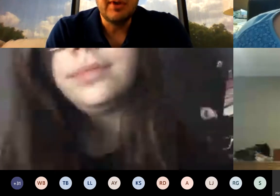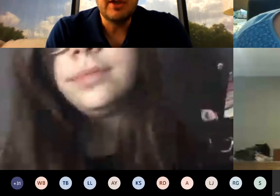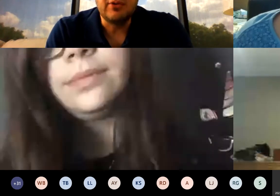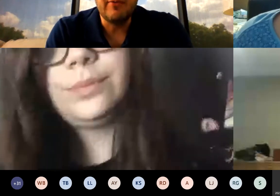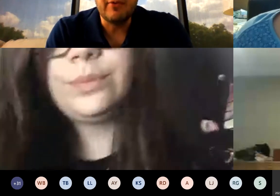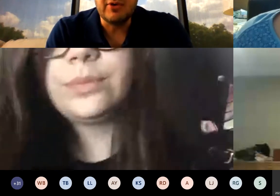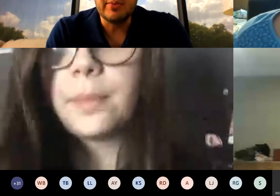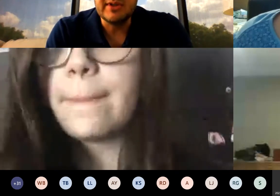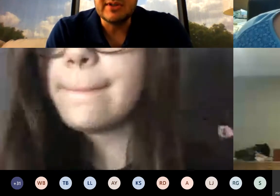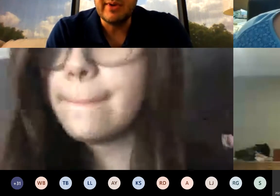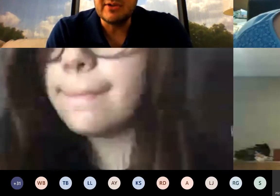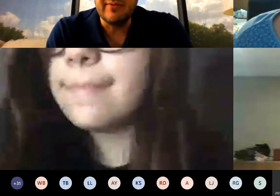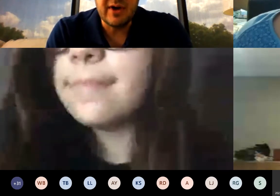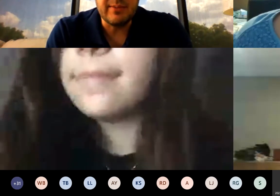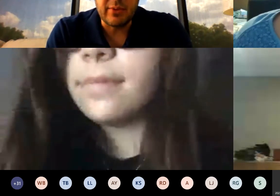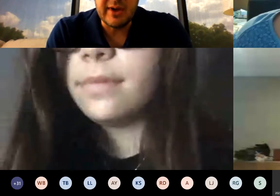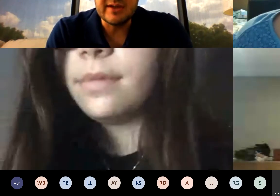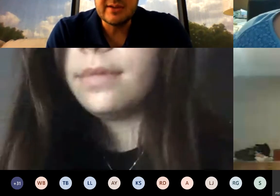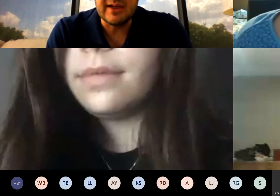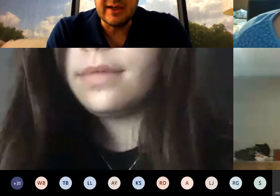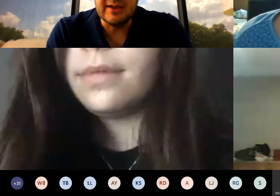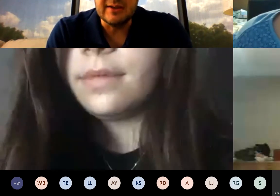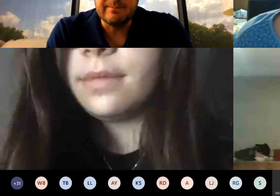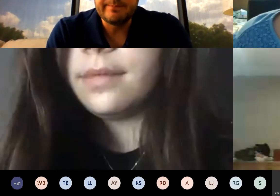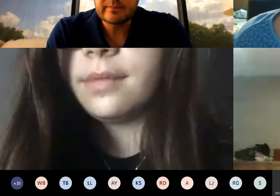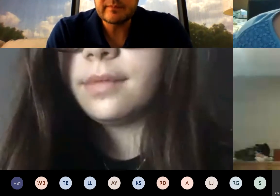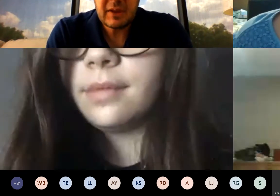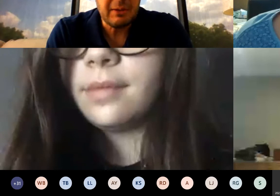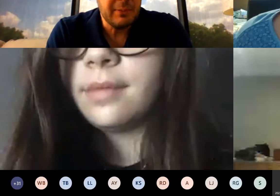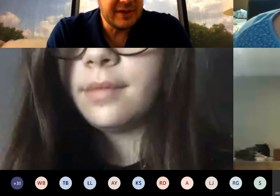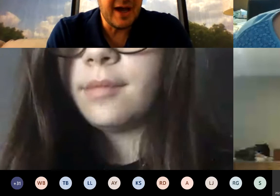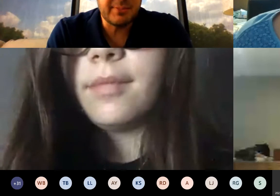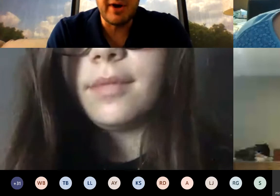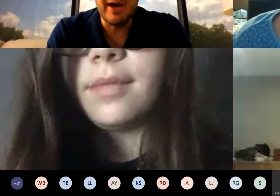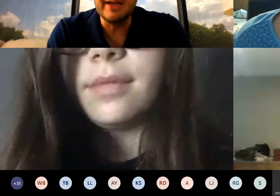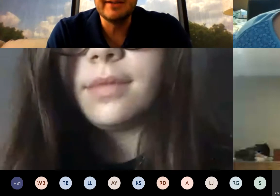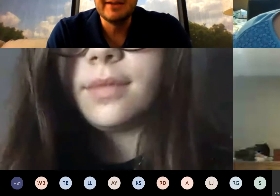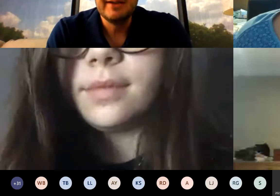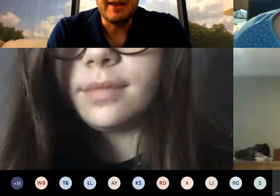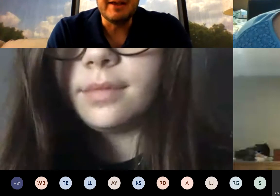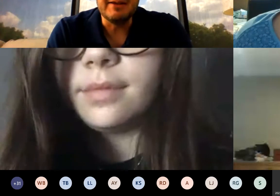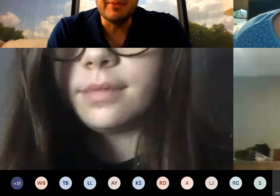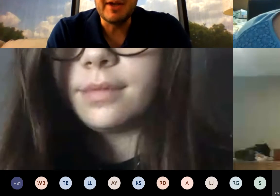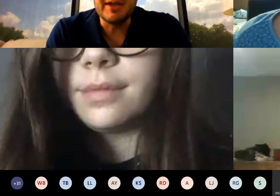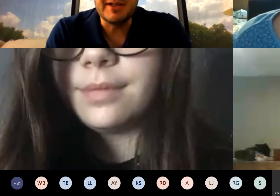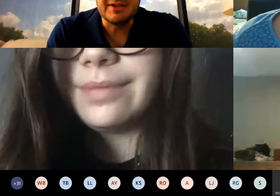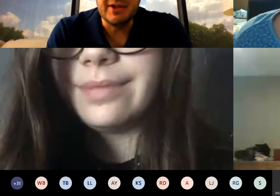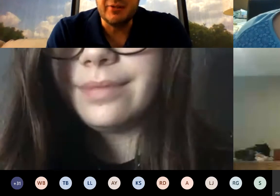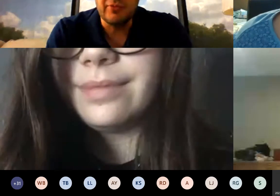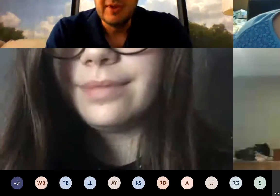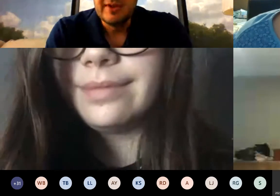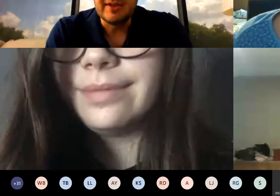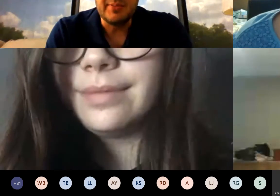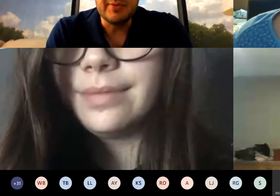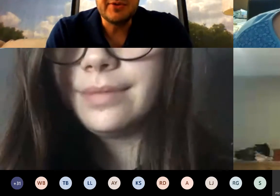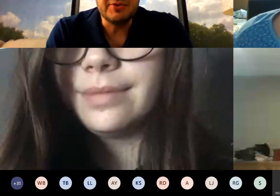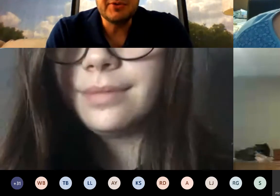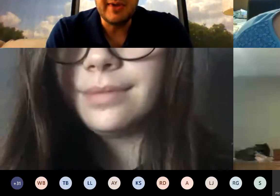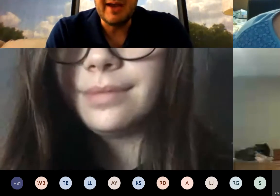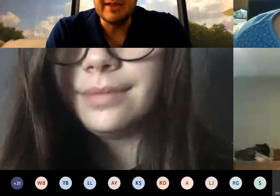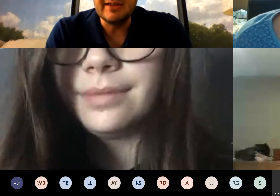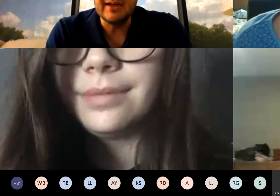And I just want to thank you all for your participation. I'm very impressed but not surprised because I just know